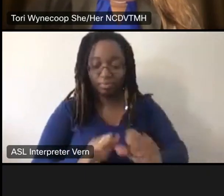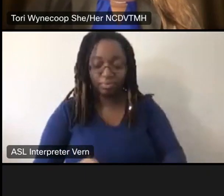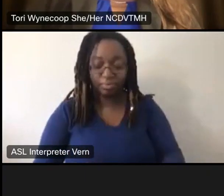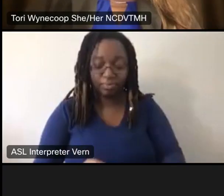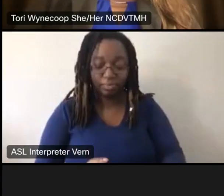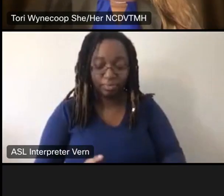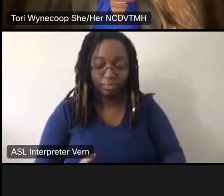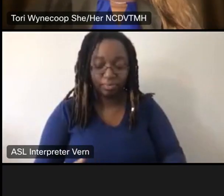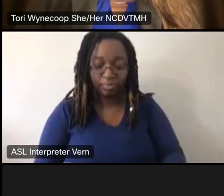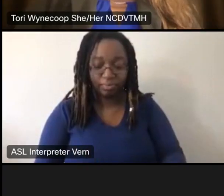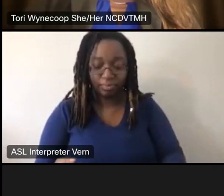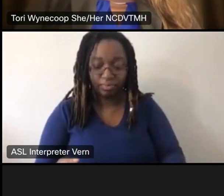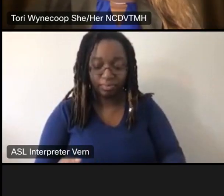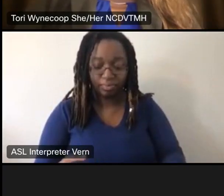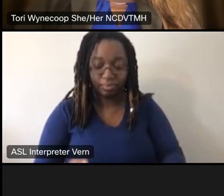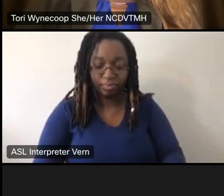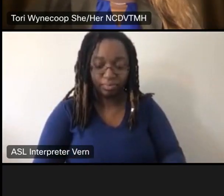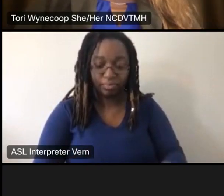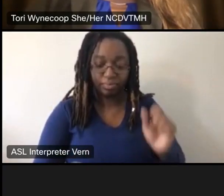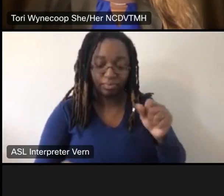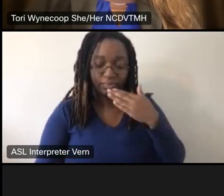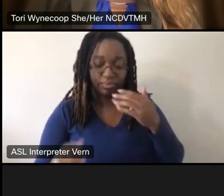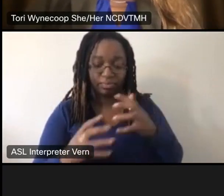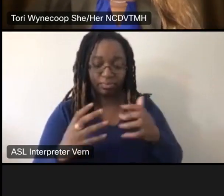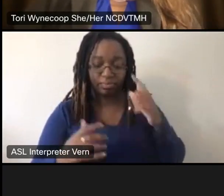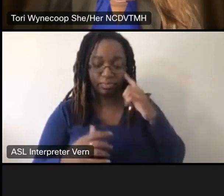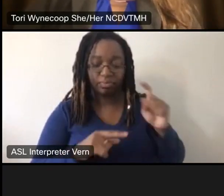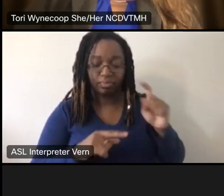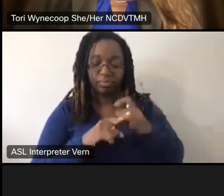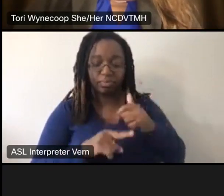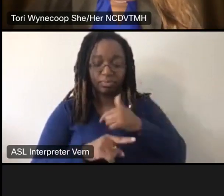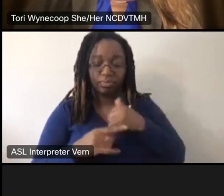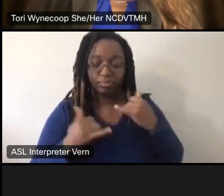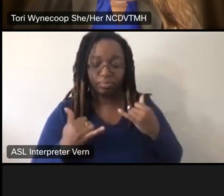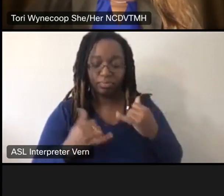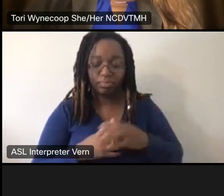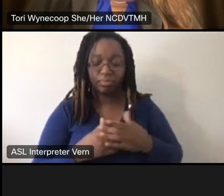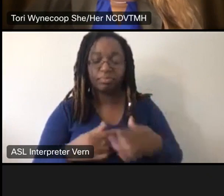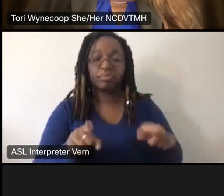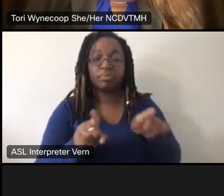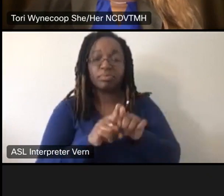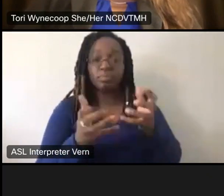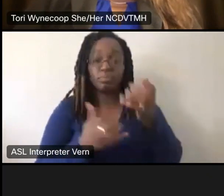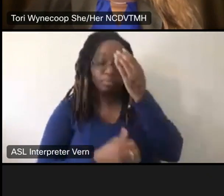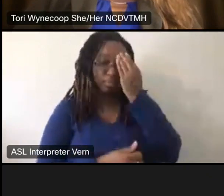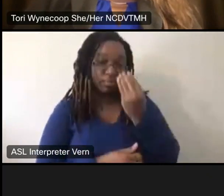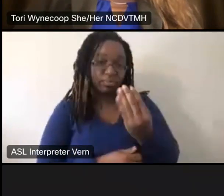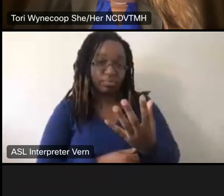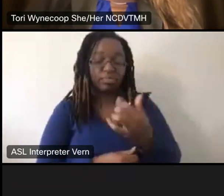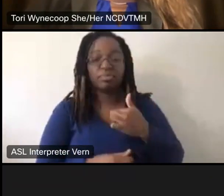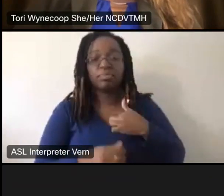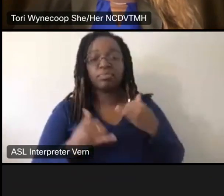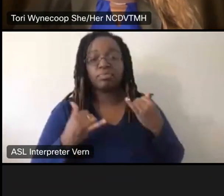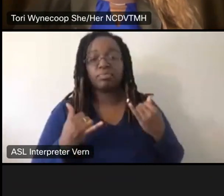Yes, thank you all so much for joining me today on this panel. I would also like to note that I am actually currently in